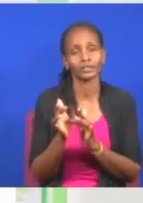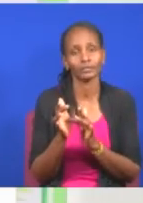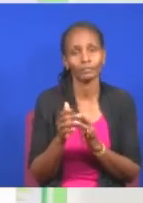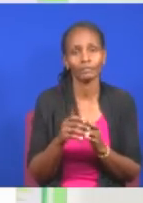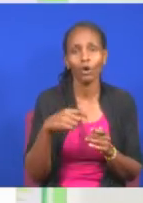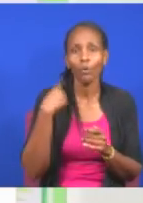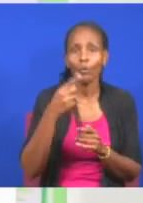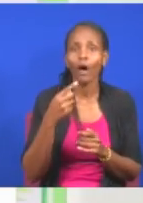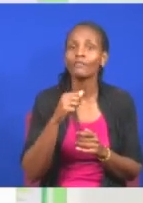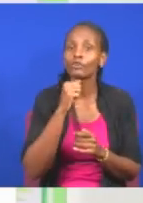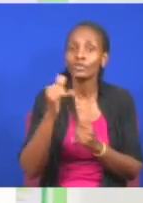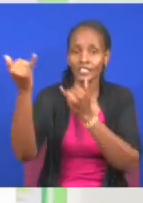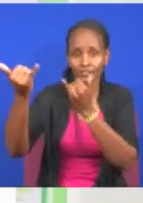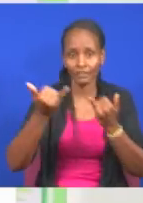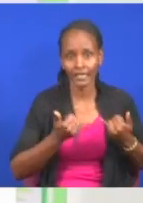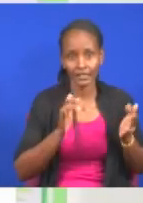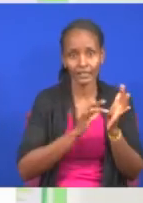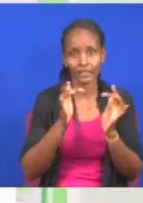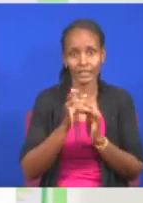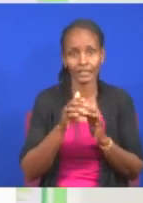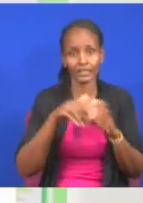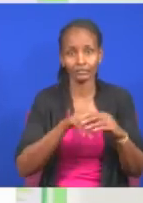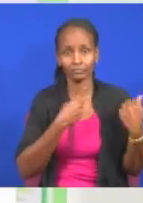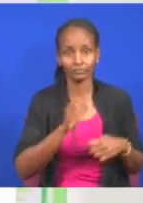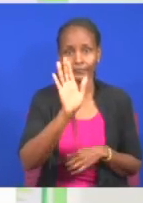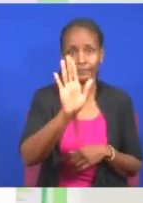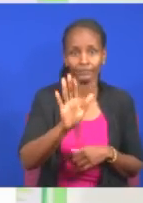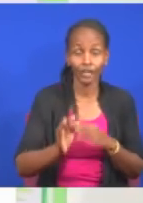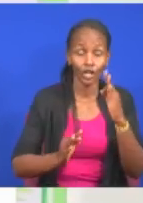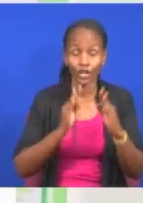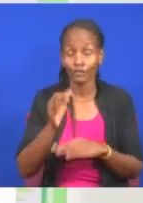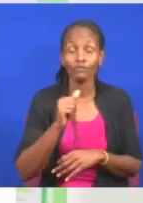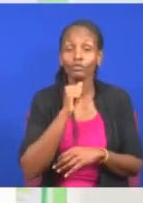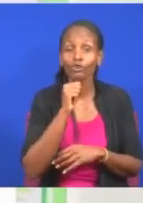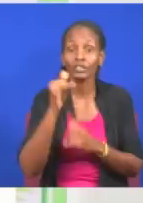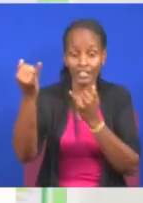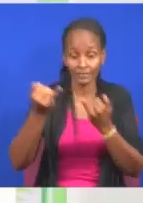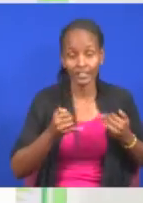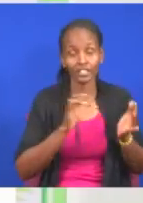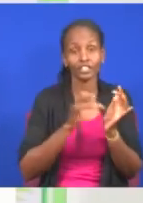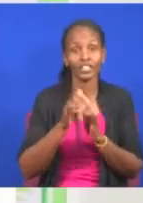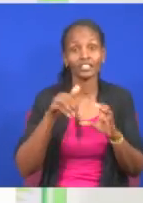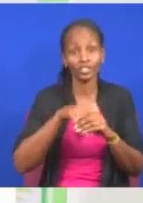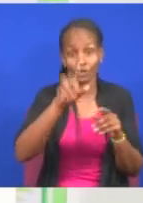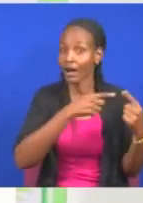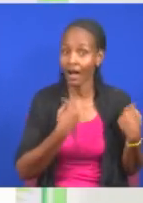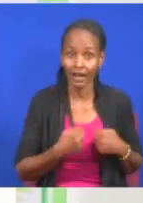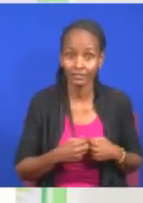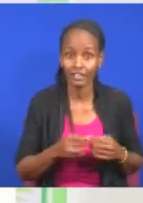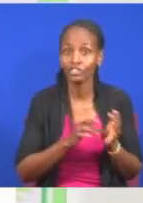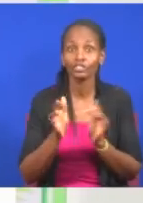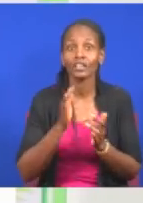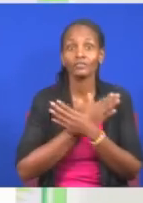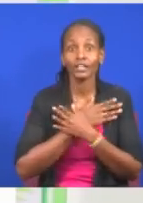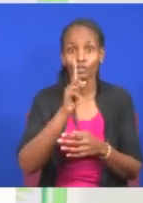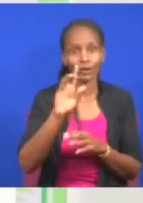not invited Jesus in their heart. So if you know you have not invited Jesus in your heart and Jesus is not your friend, I